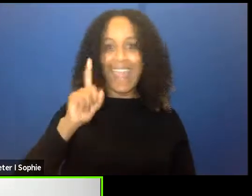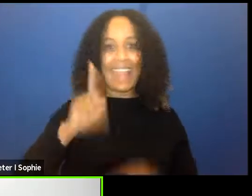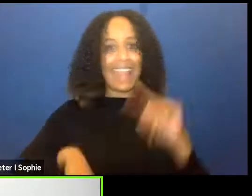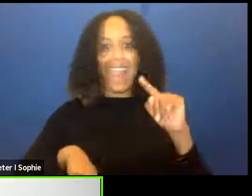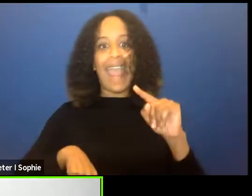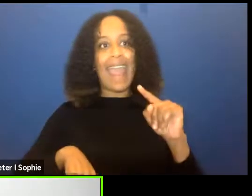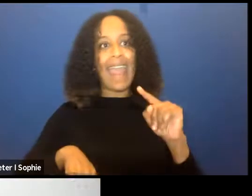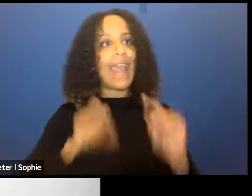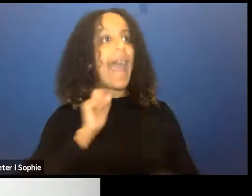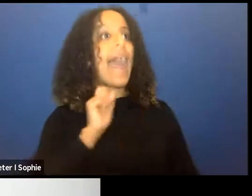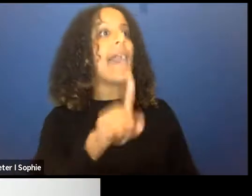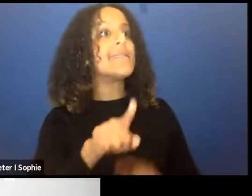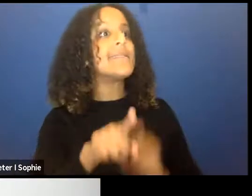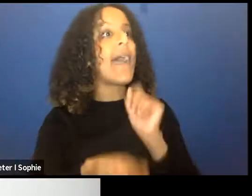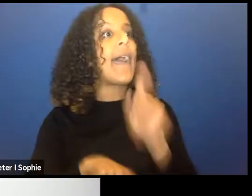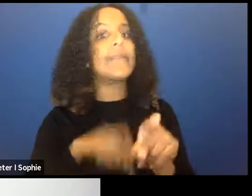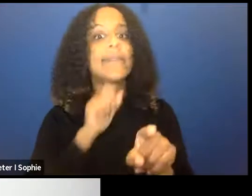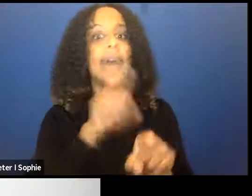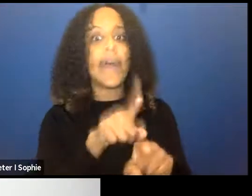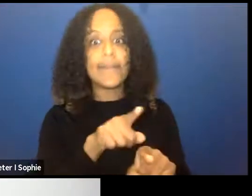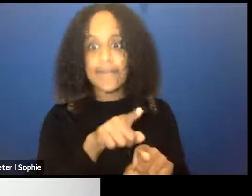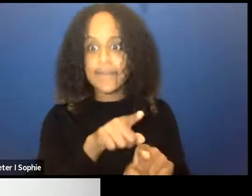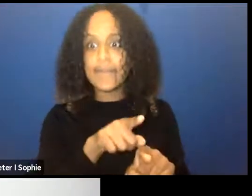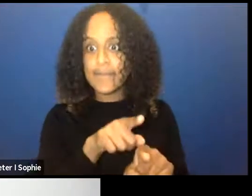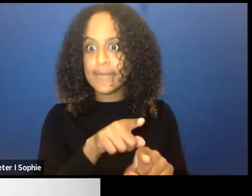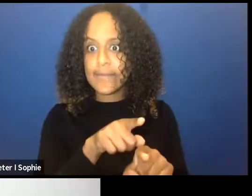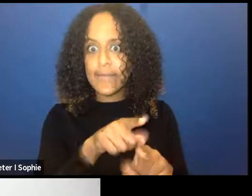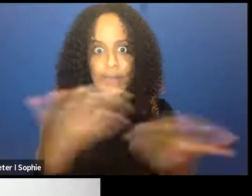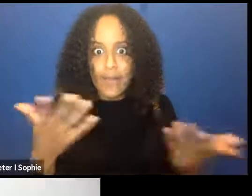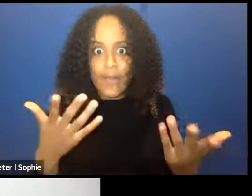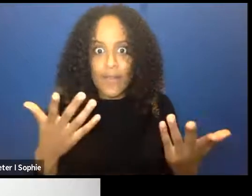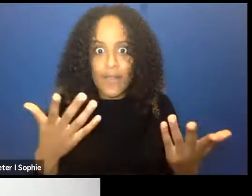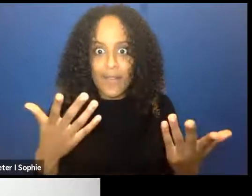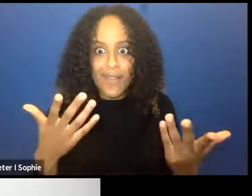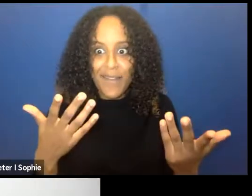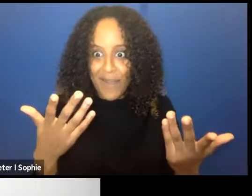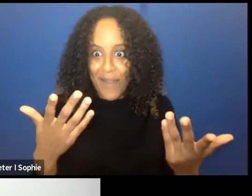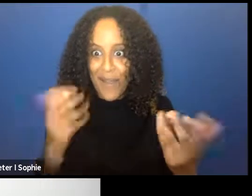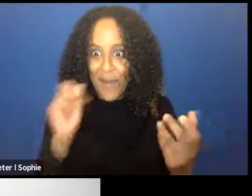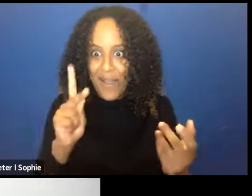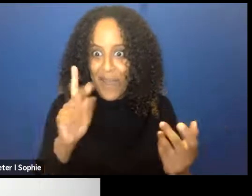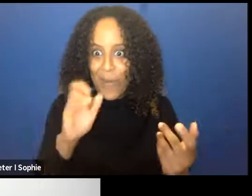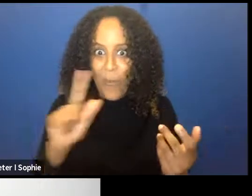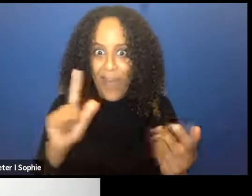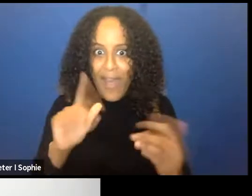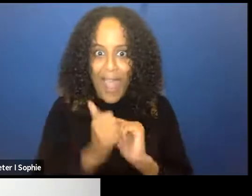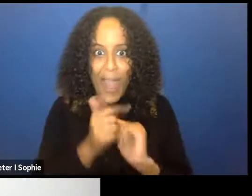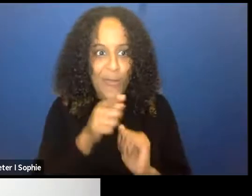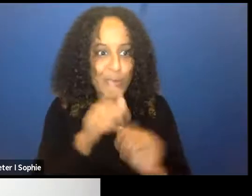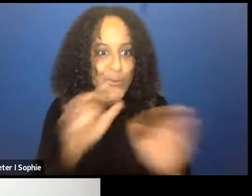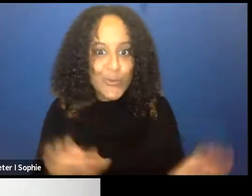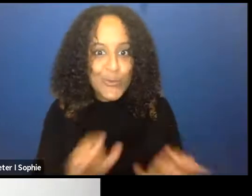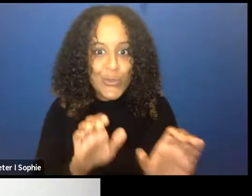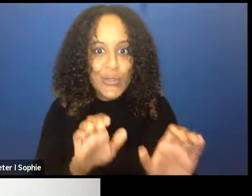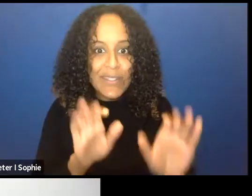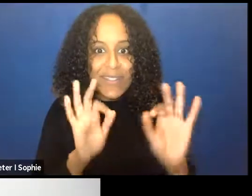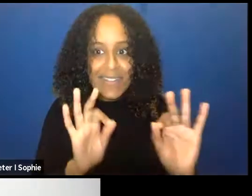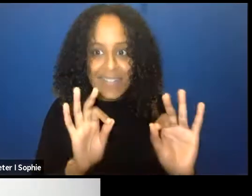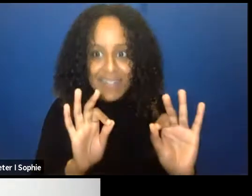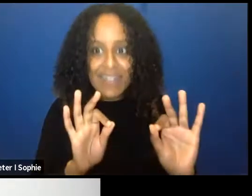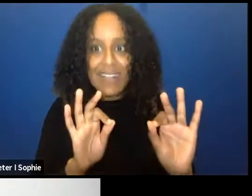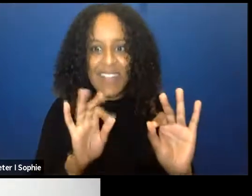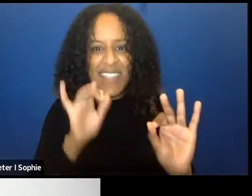empty ask, because sometimes people are just like, okay, well, you know, I like, how are you doing? That's such a just